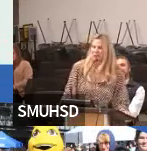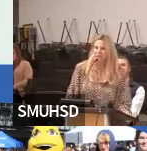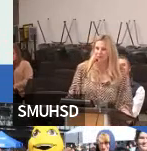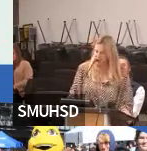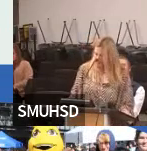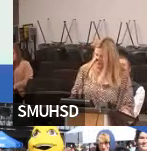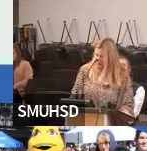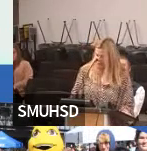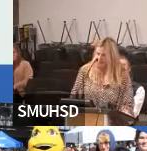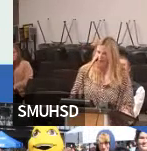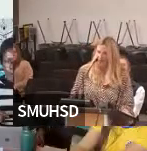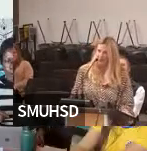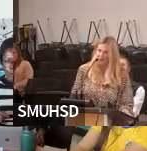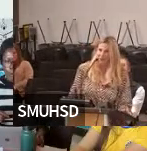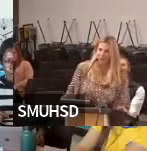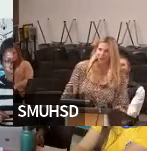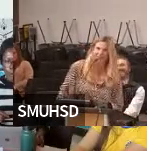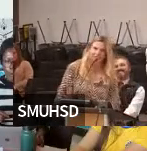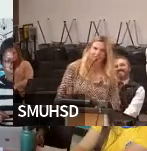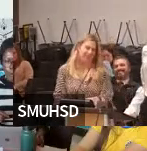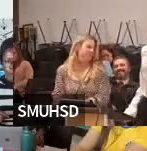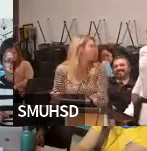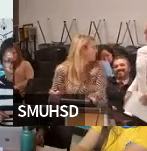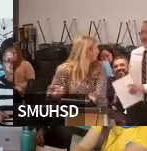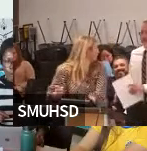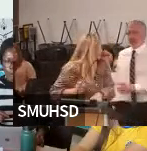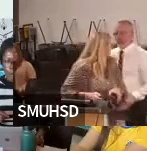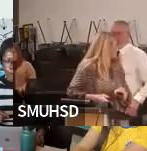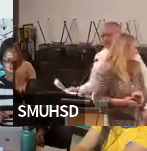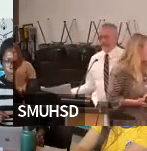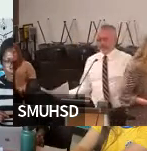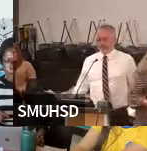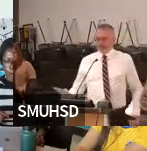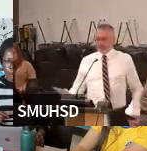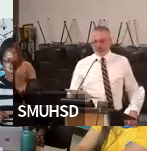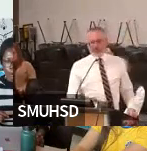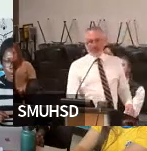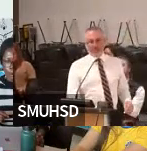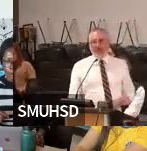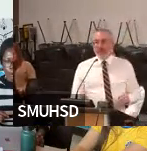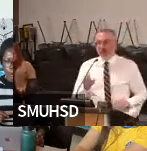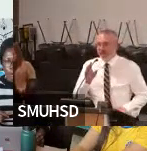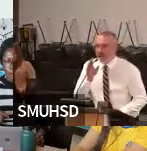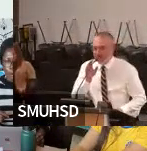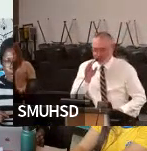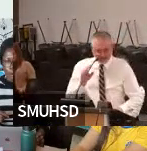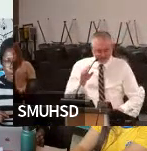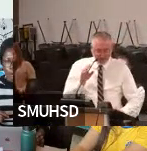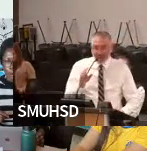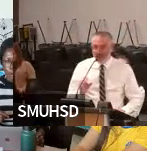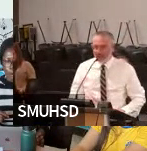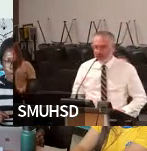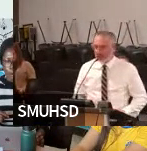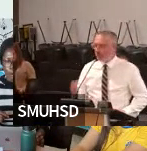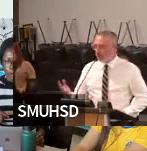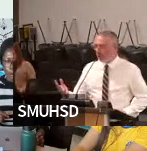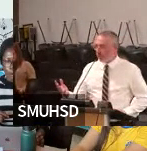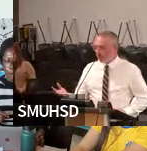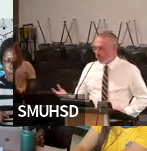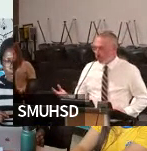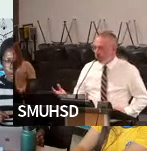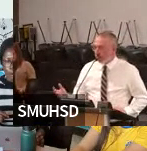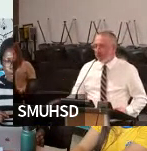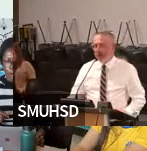school year. Hi. So you've heard we've been